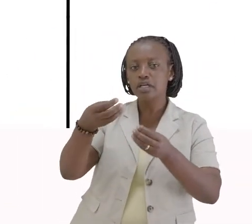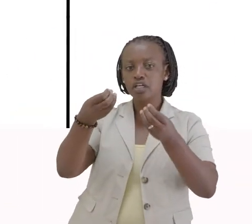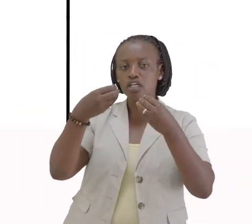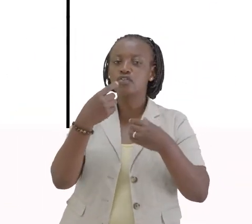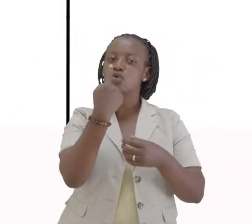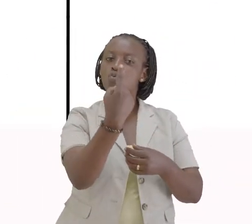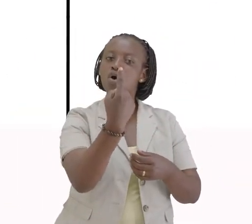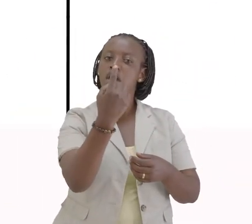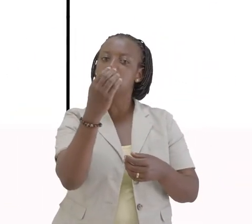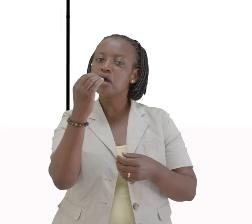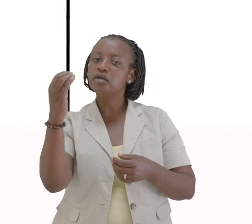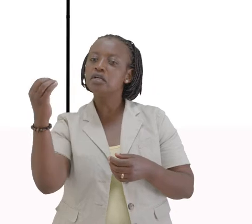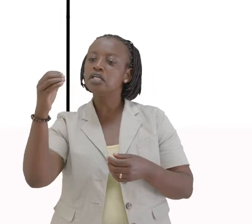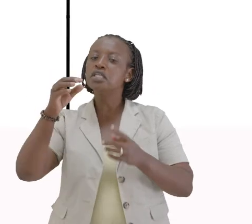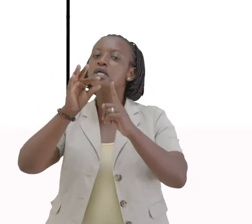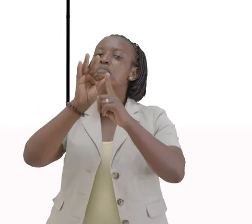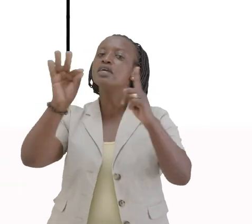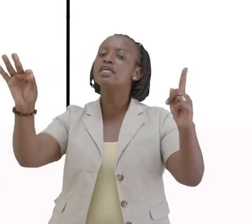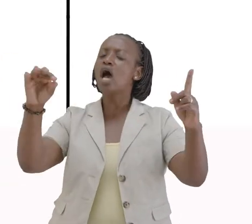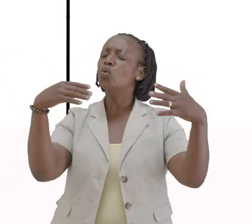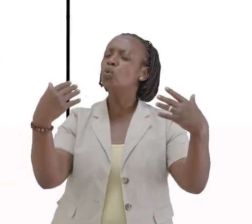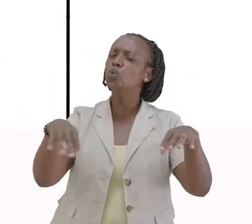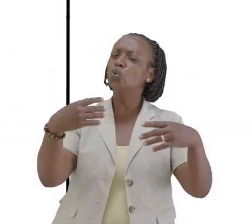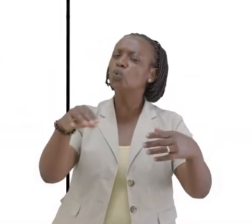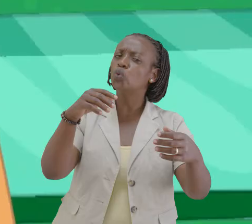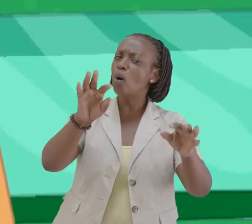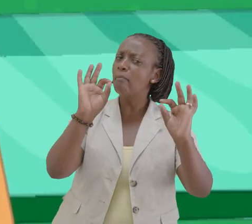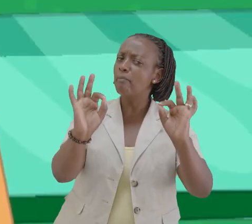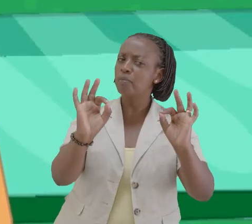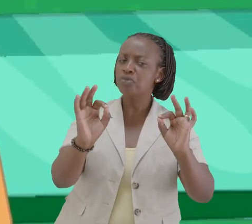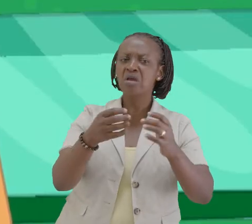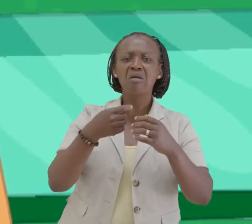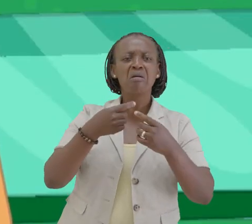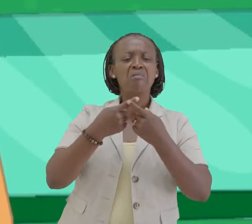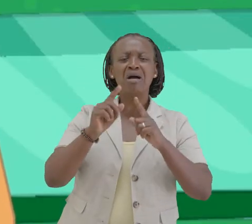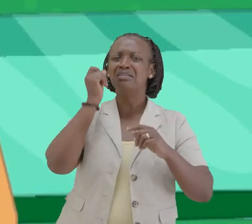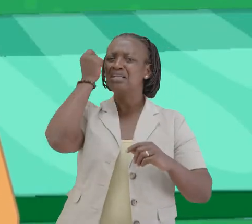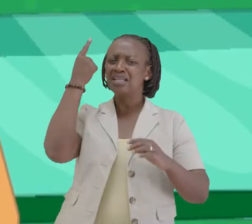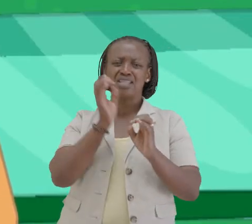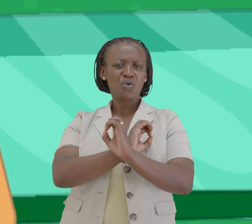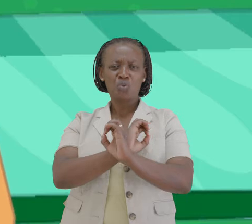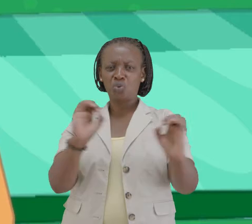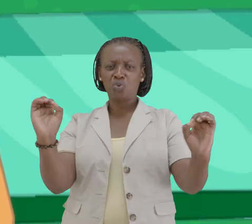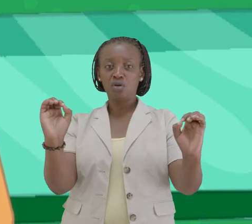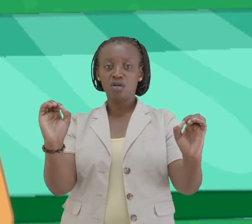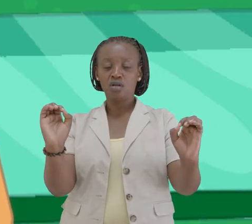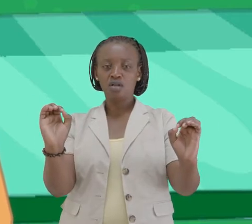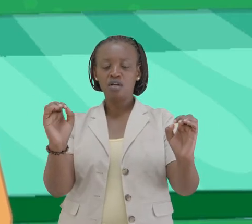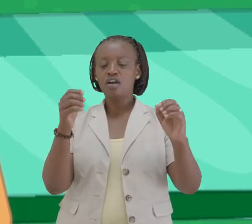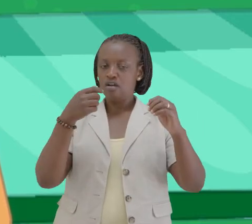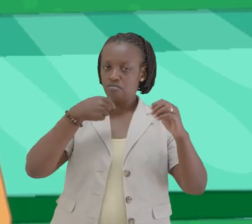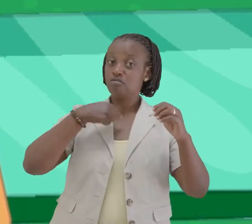us 100 meters. Fantastic! But I don't understand. Let